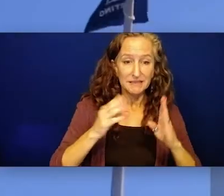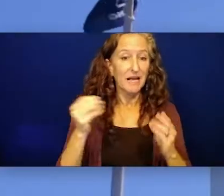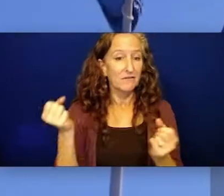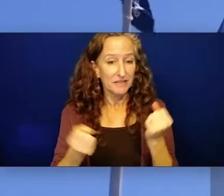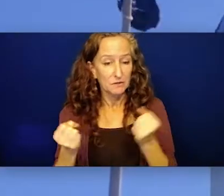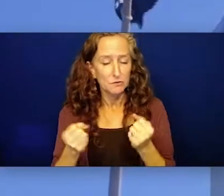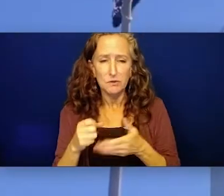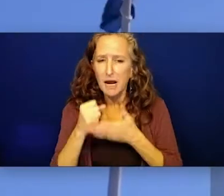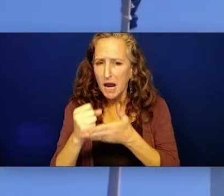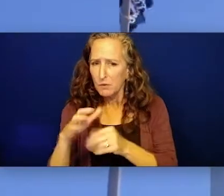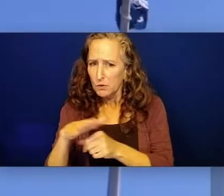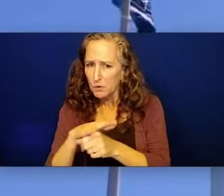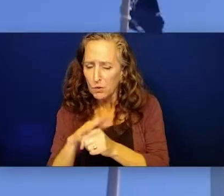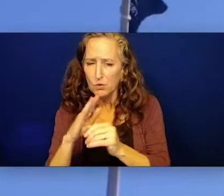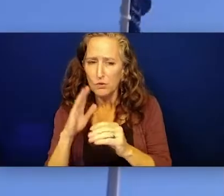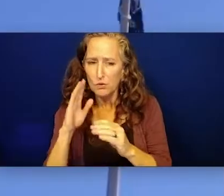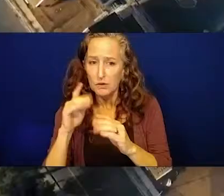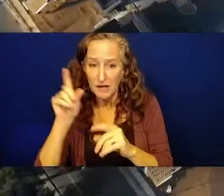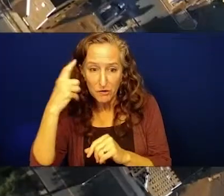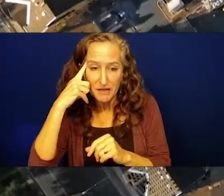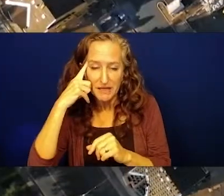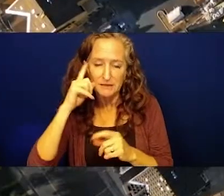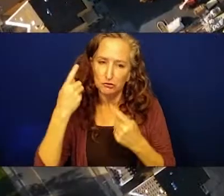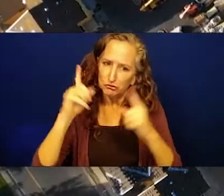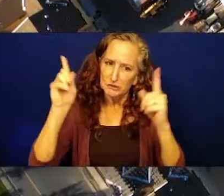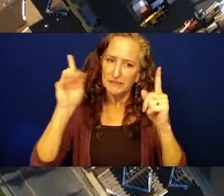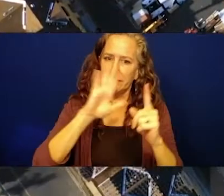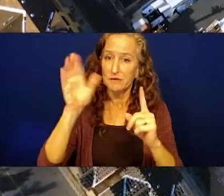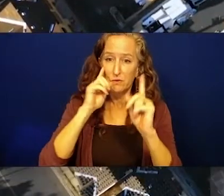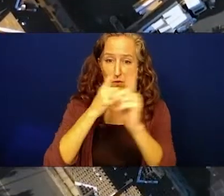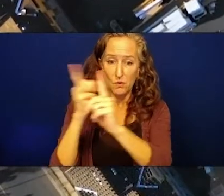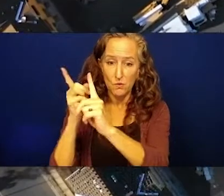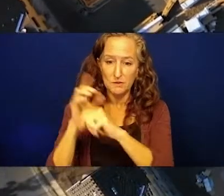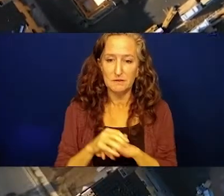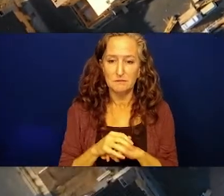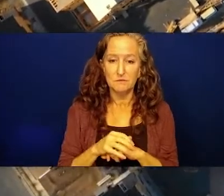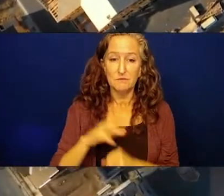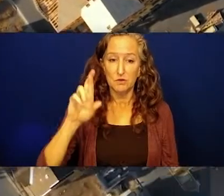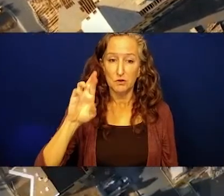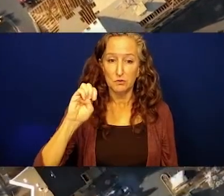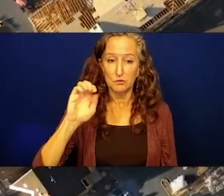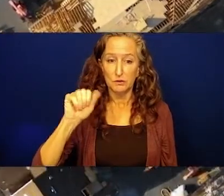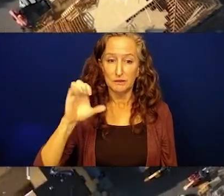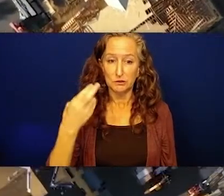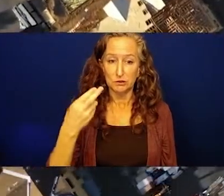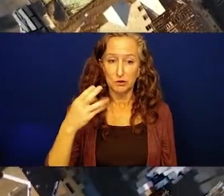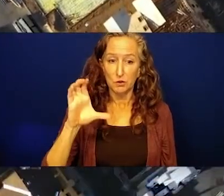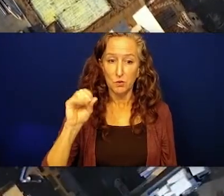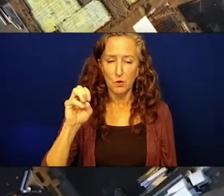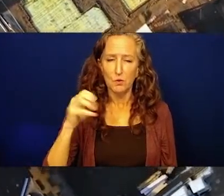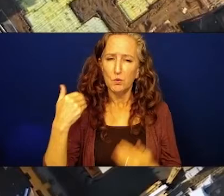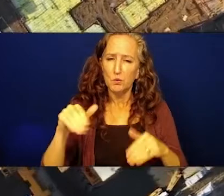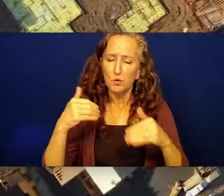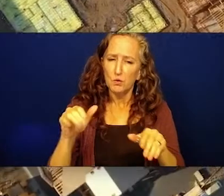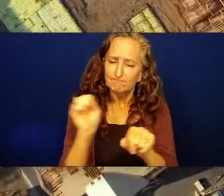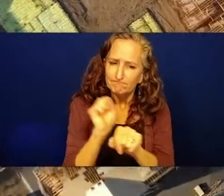local governments achieve their climate goals. The Peninsula Silicon Valley REACH Code Initiative is an ambitious regional effort